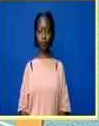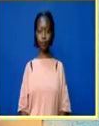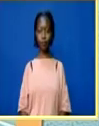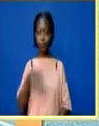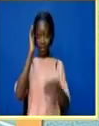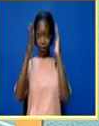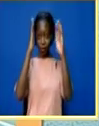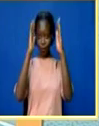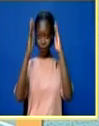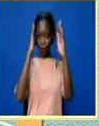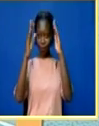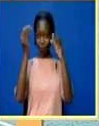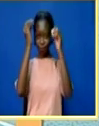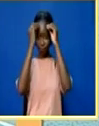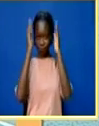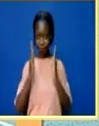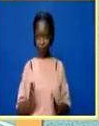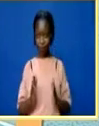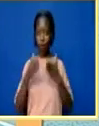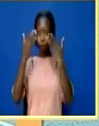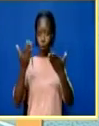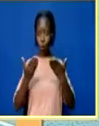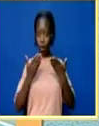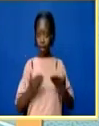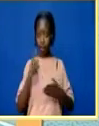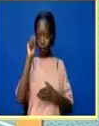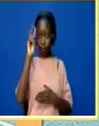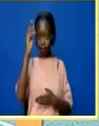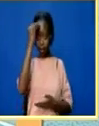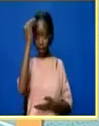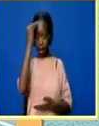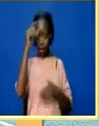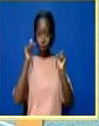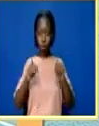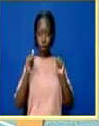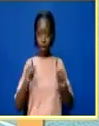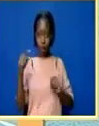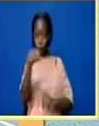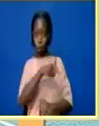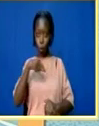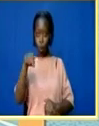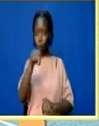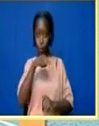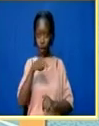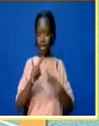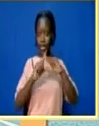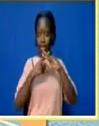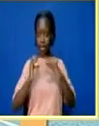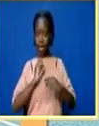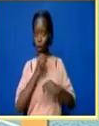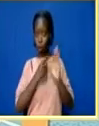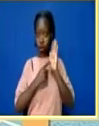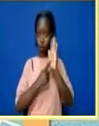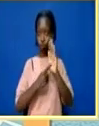Hola! Hi learners! Welcome to Remote Learning. Today, we are on our first episode of